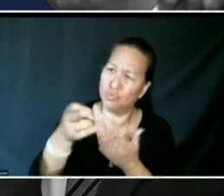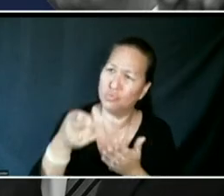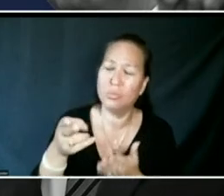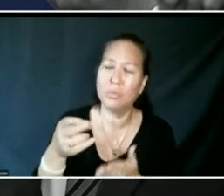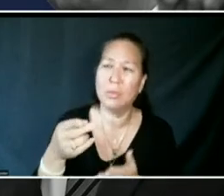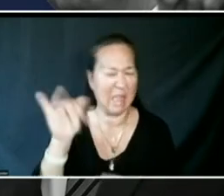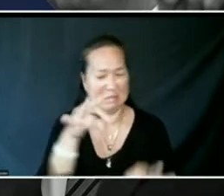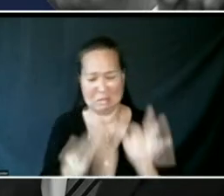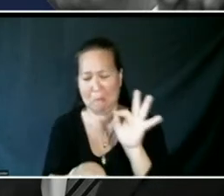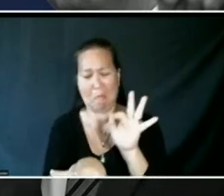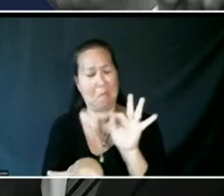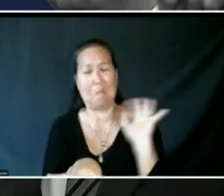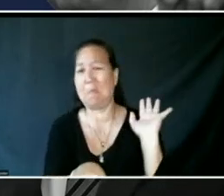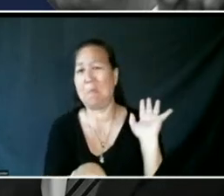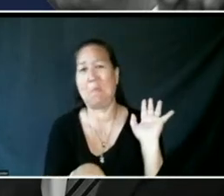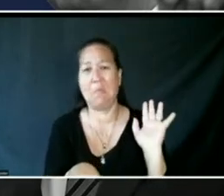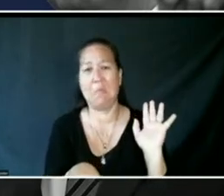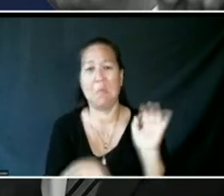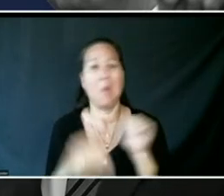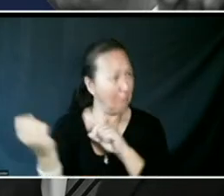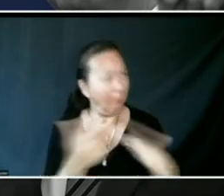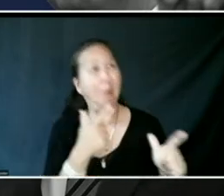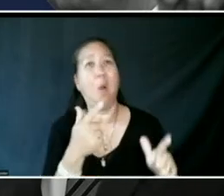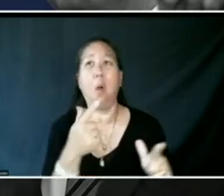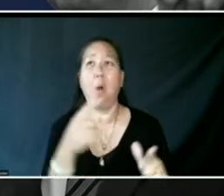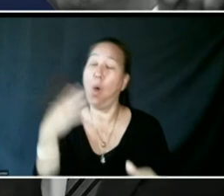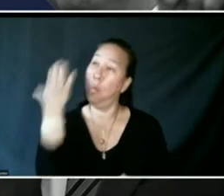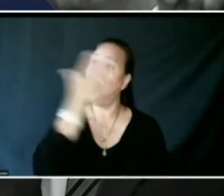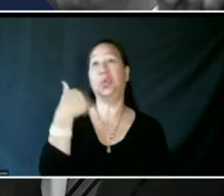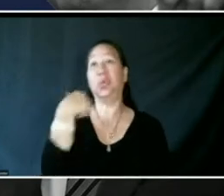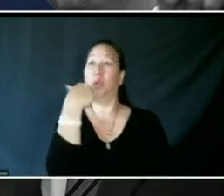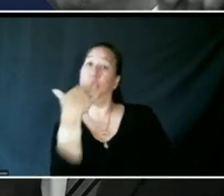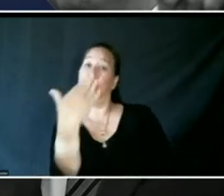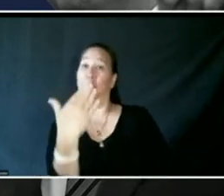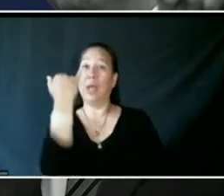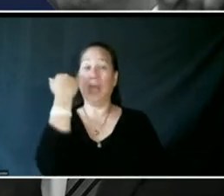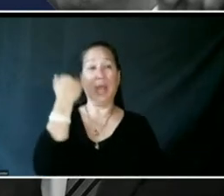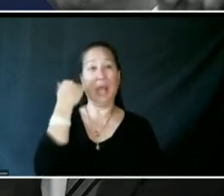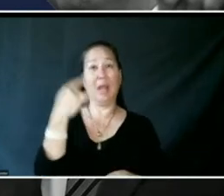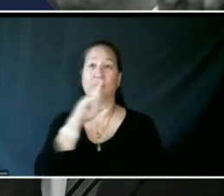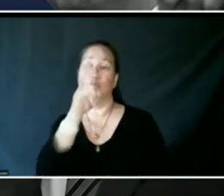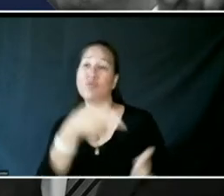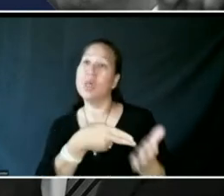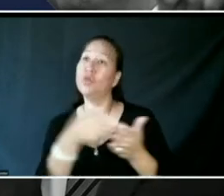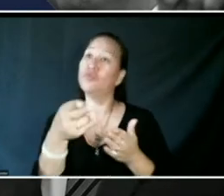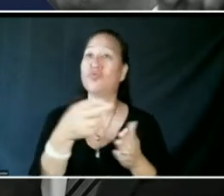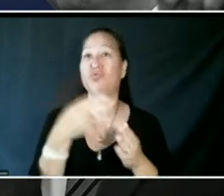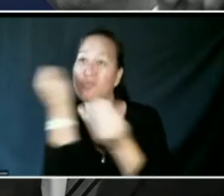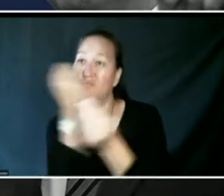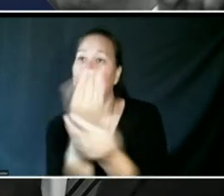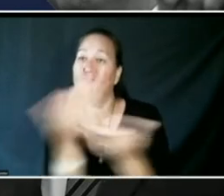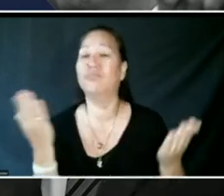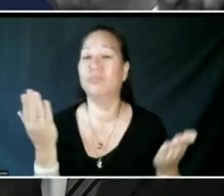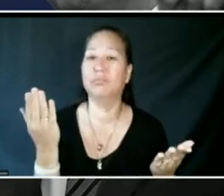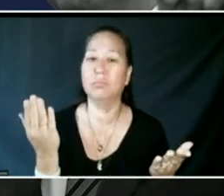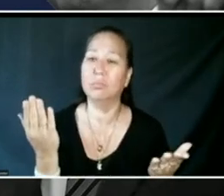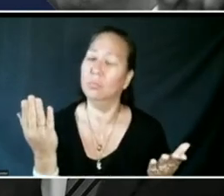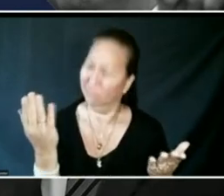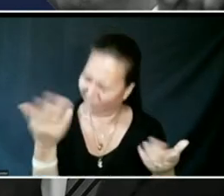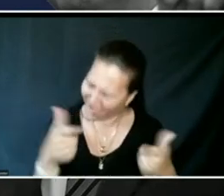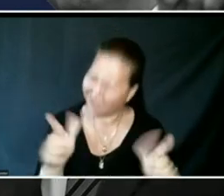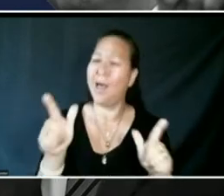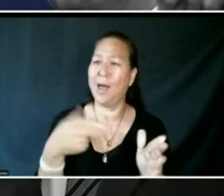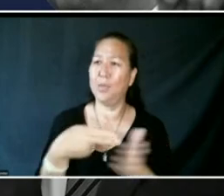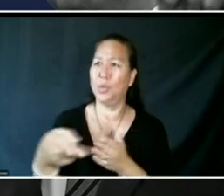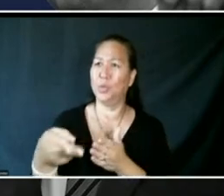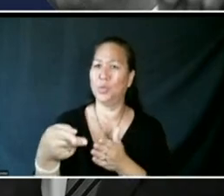And everyone's going to look very good if the truth comes out. It's okay. It takes a little while, but let the truth come out. And the real